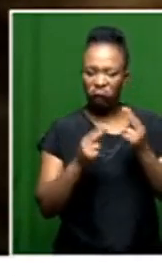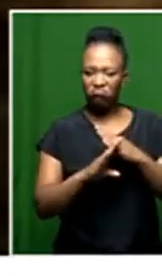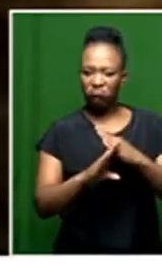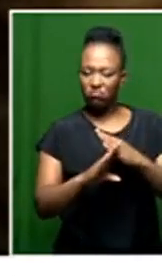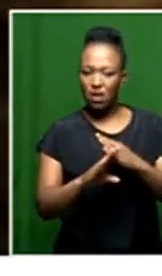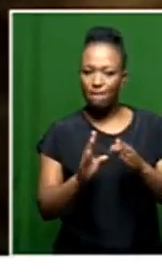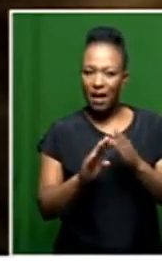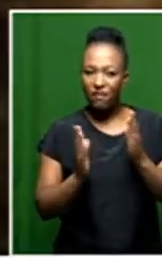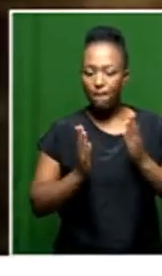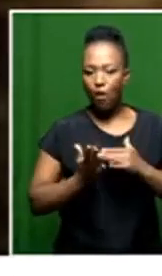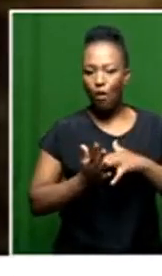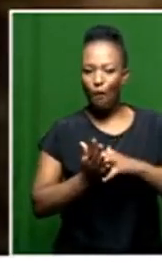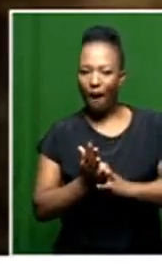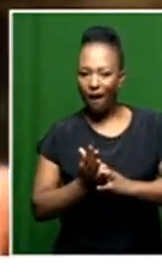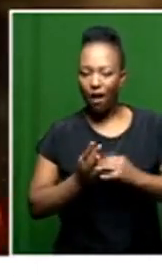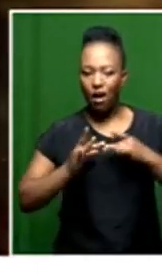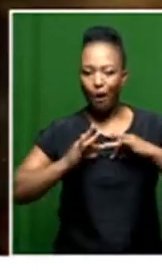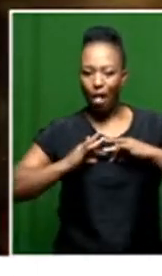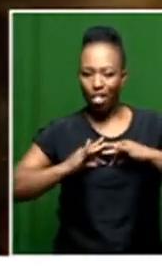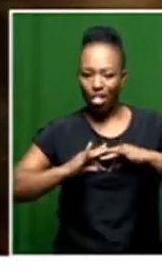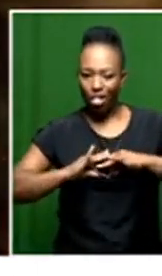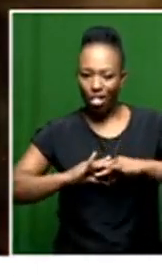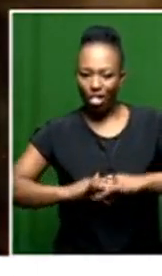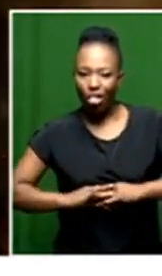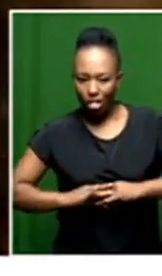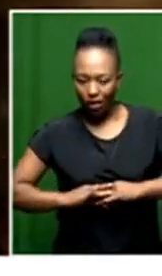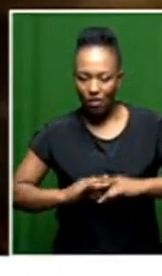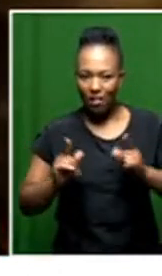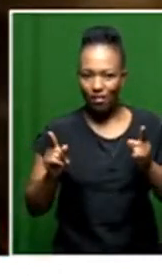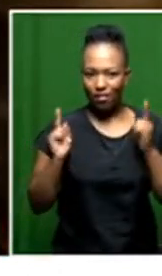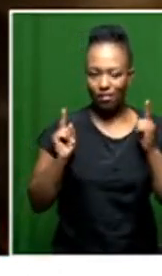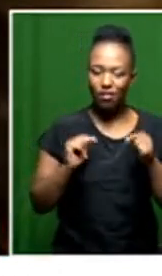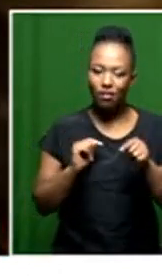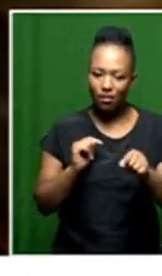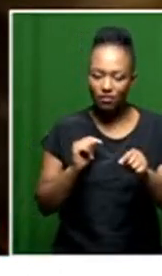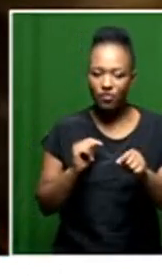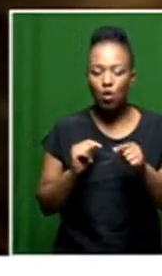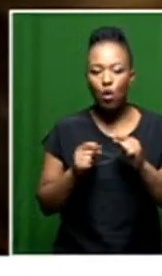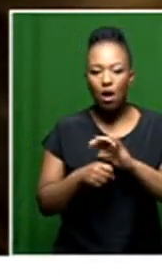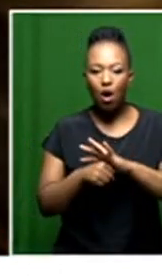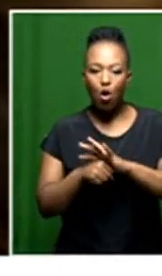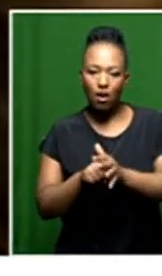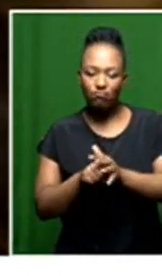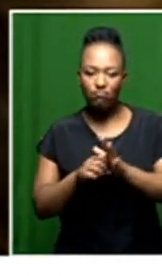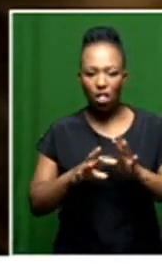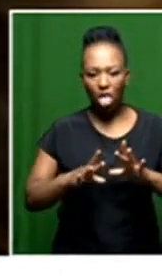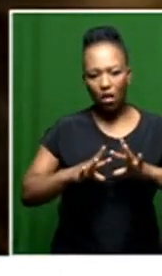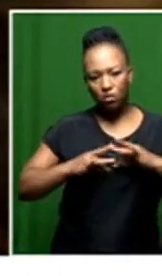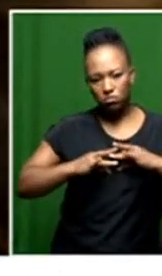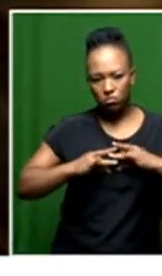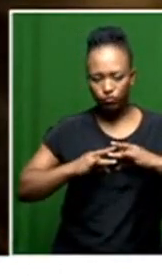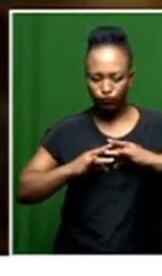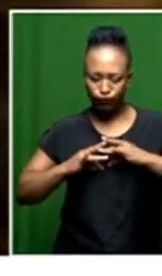genetics. Sits down, not a fault of any human, it's what virus likes. It just sits down and then it